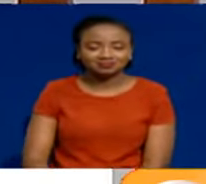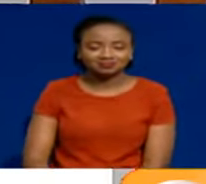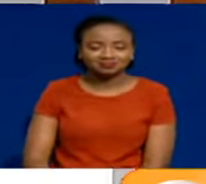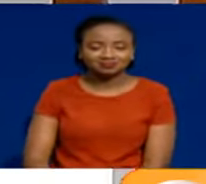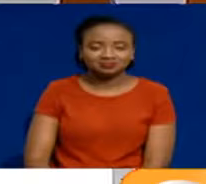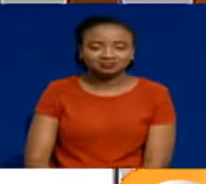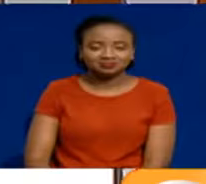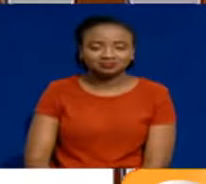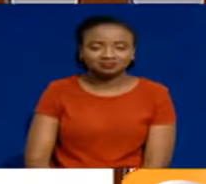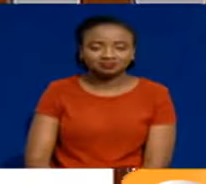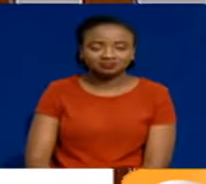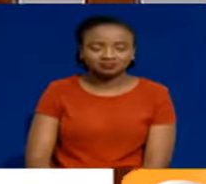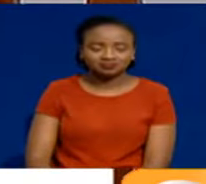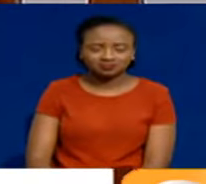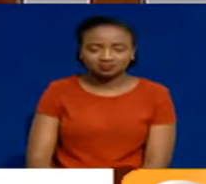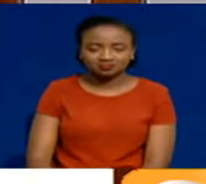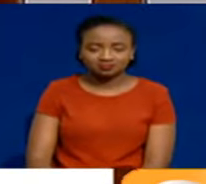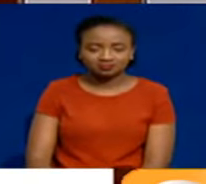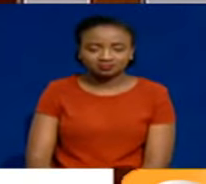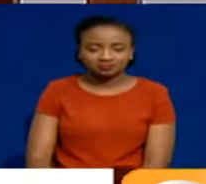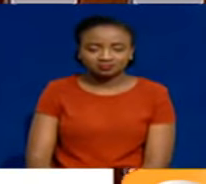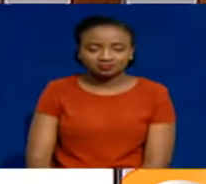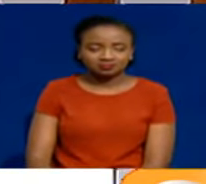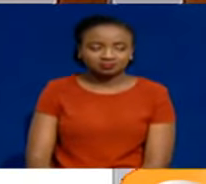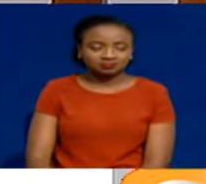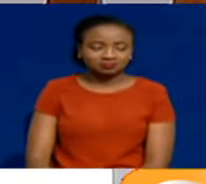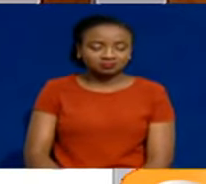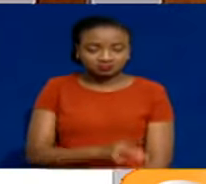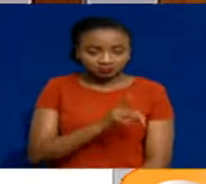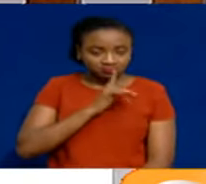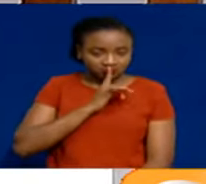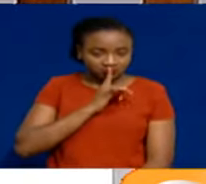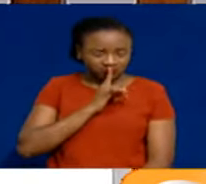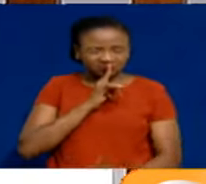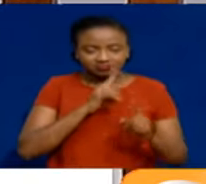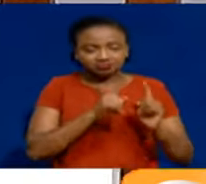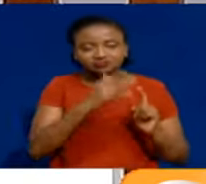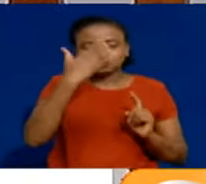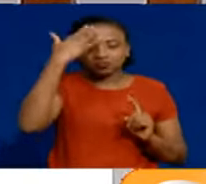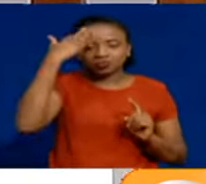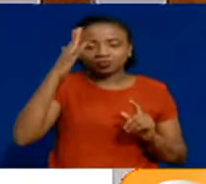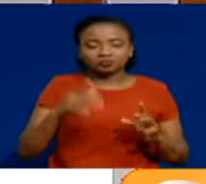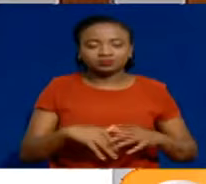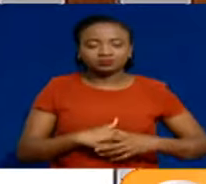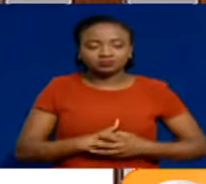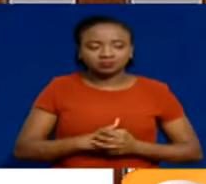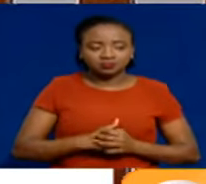Quietly. Though he had not gone into what Raila was thinking, because Raila was not offering himself as a candidate.